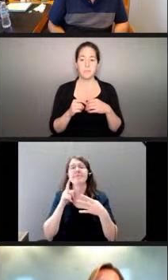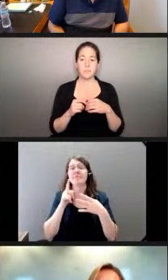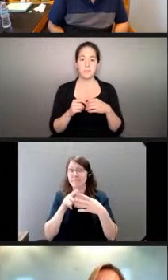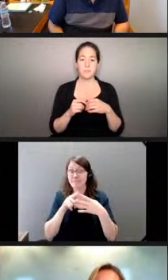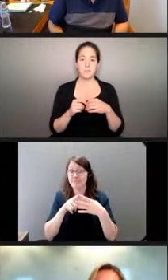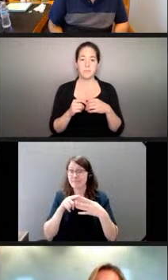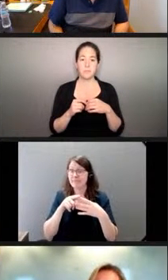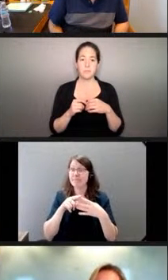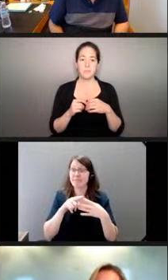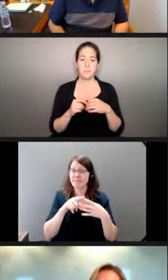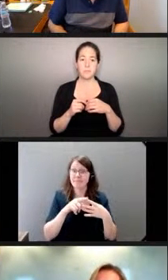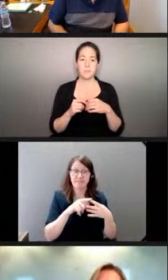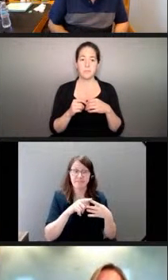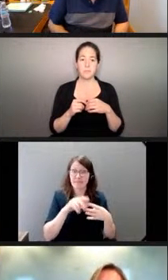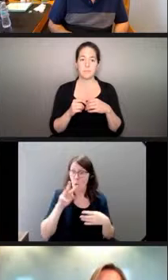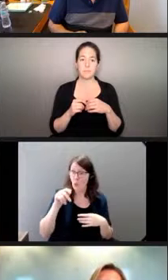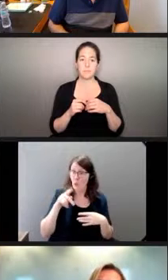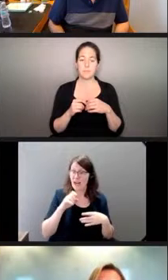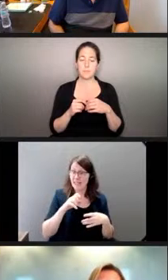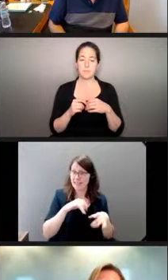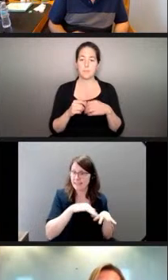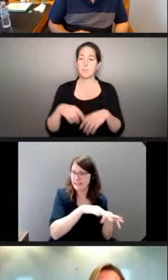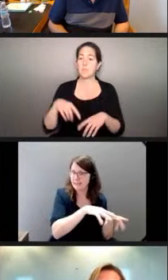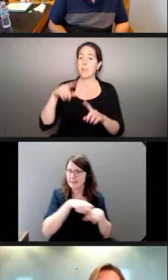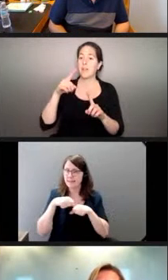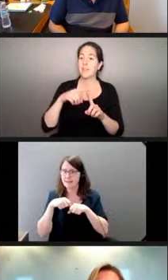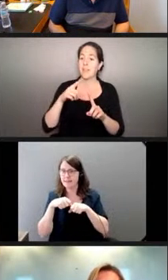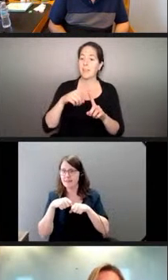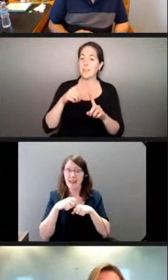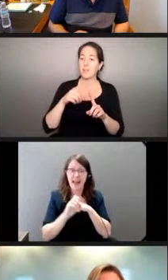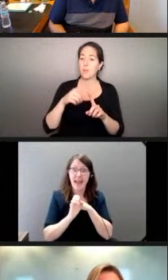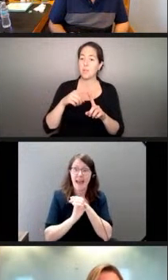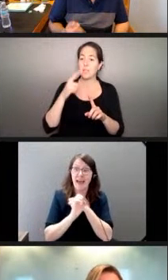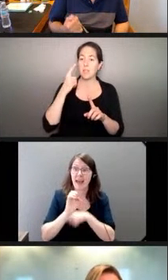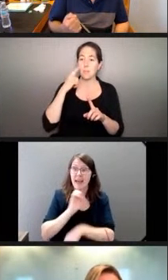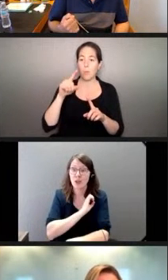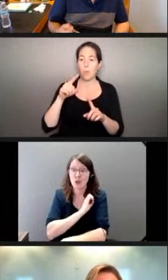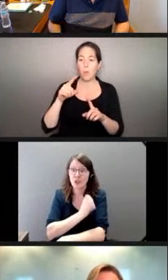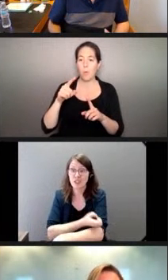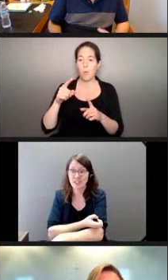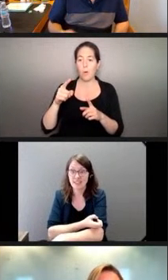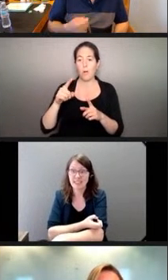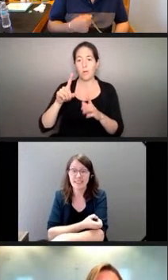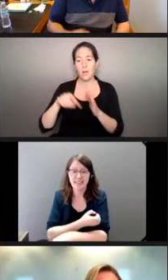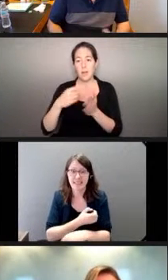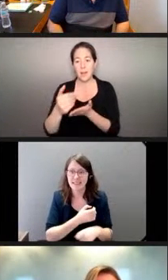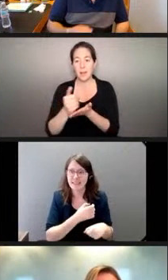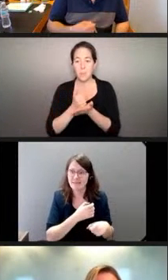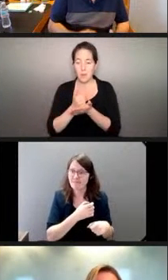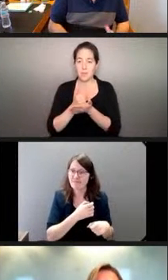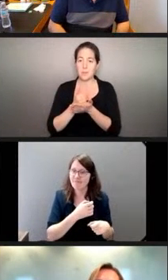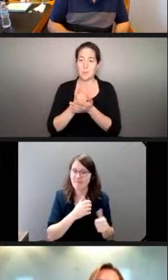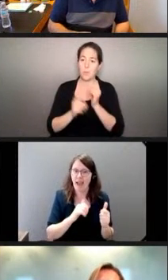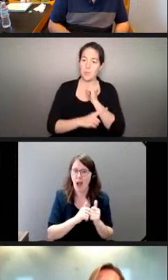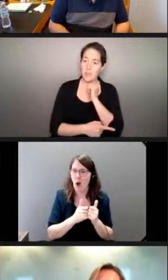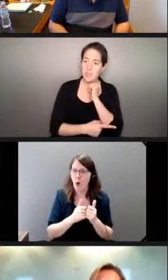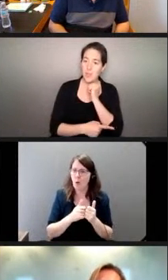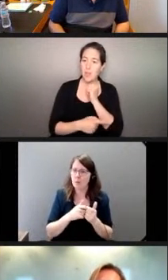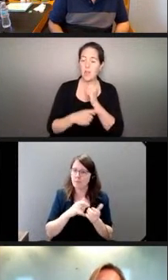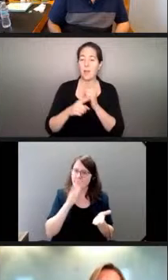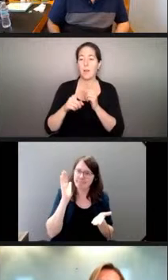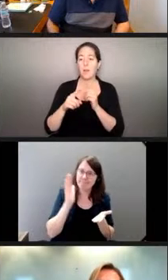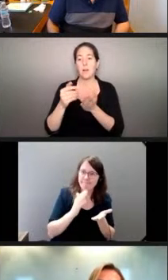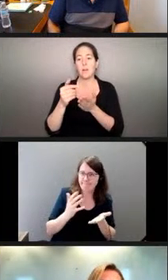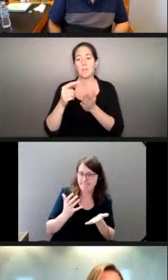couple of different opportunities here, look at opportunities, once our existing contract for landfill gas management